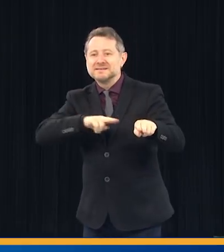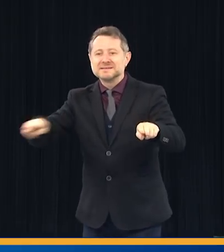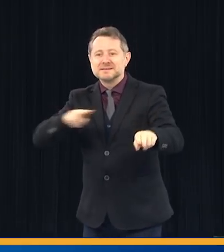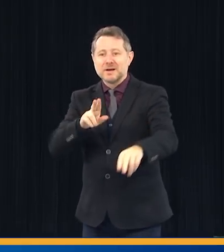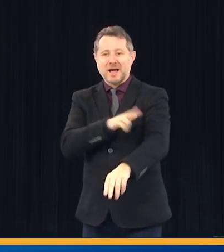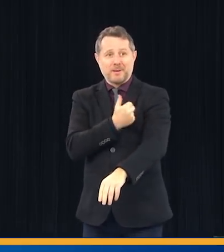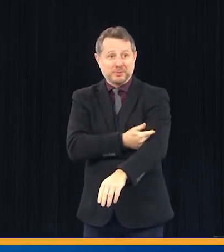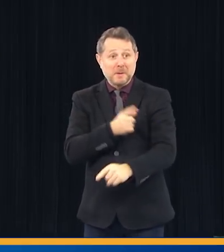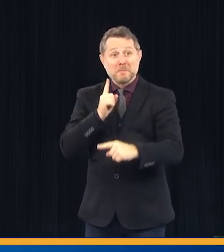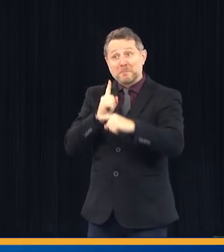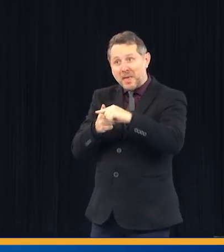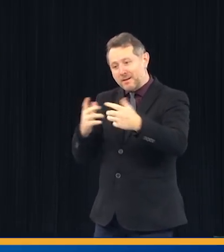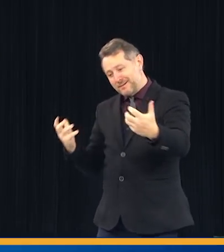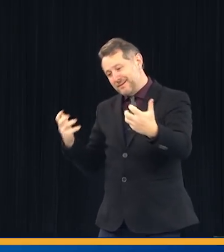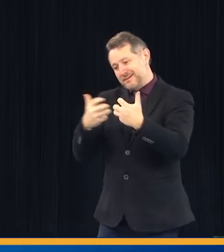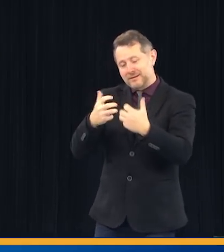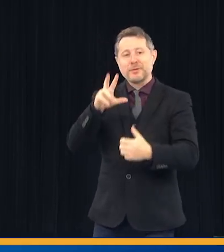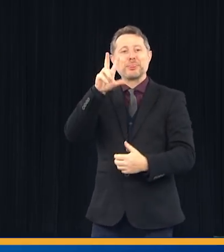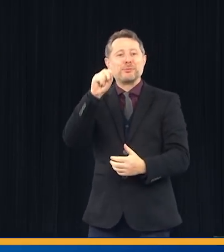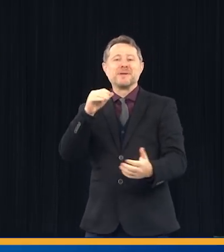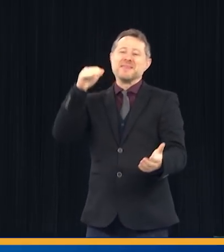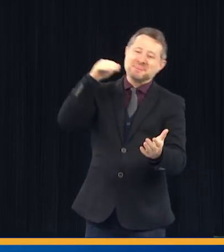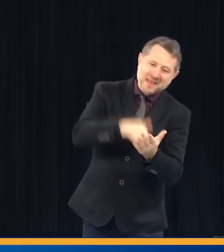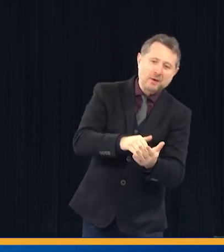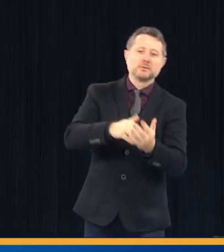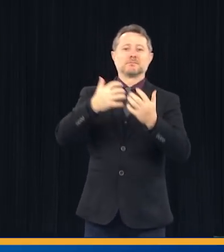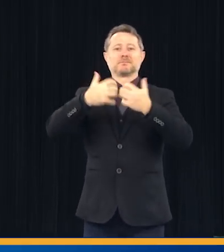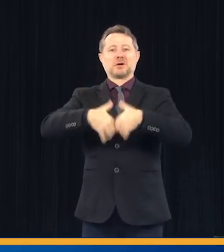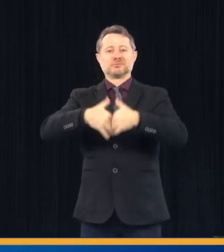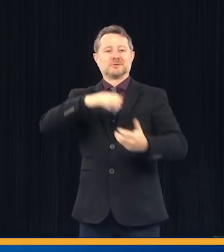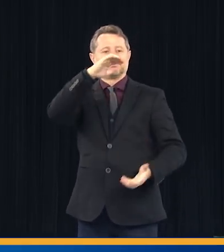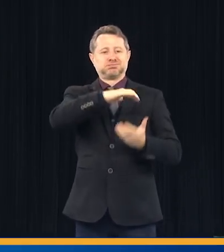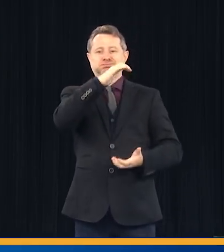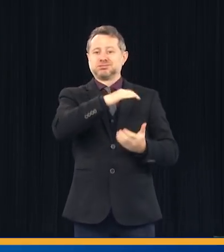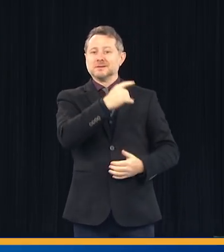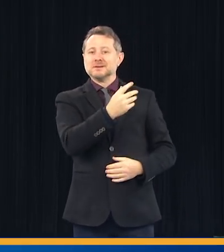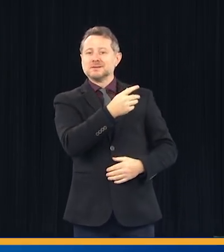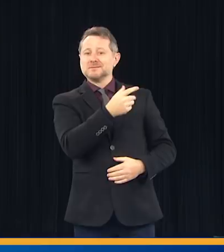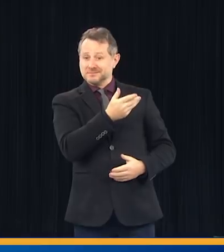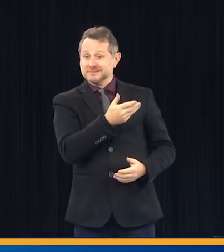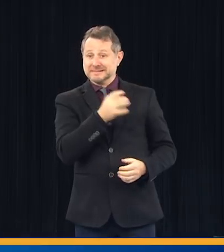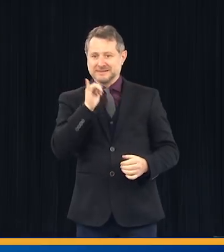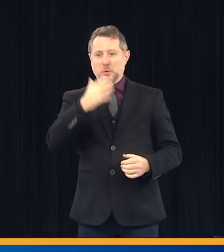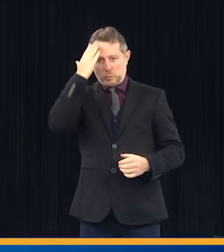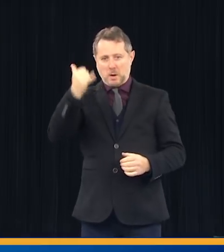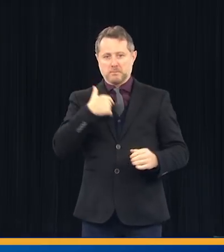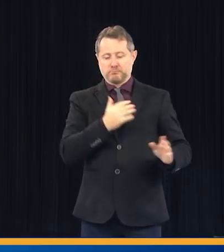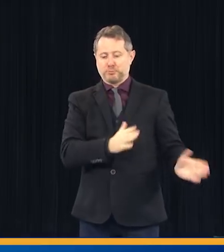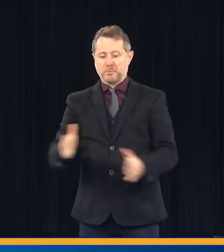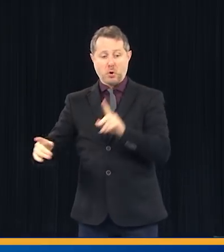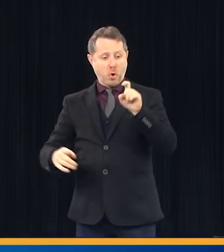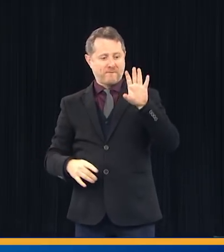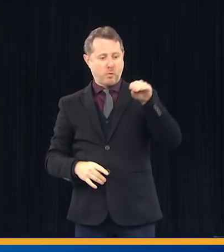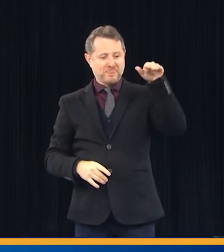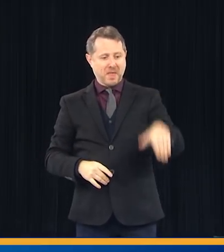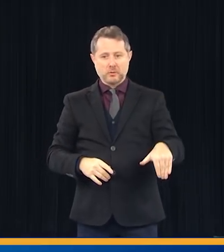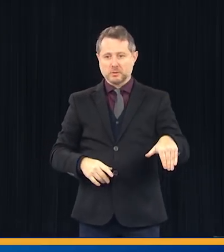numerical projections say. So we're planning for that quote-unquote worst-case